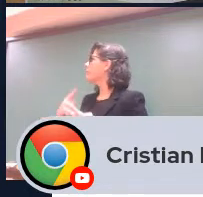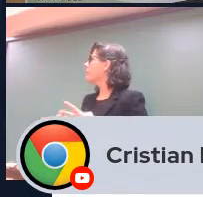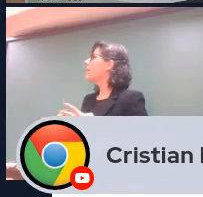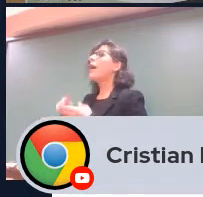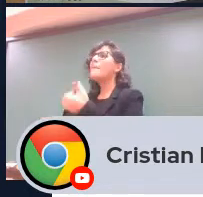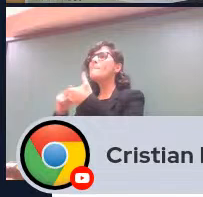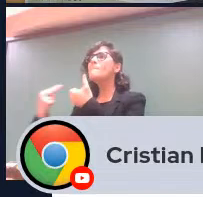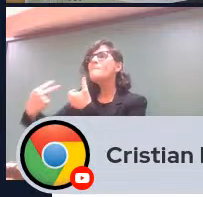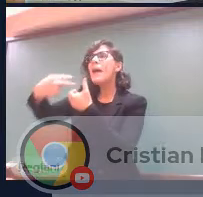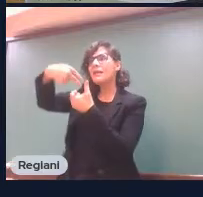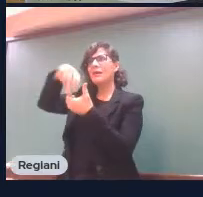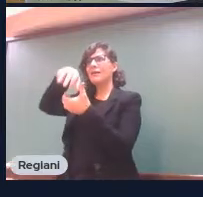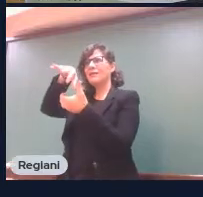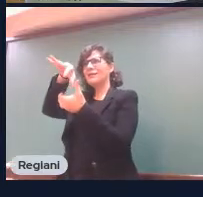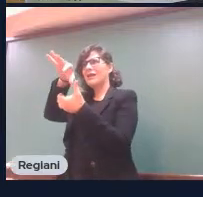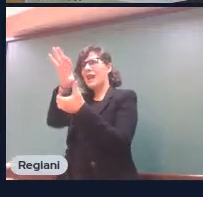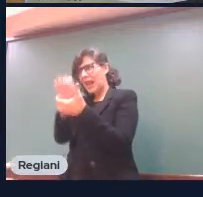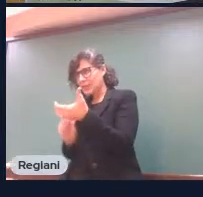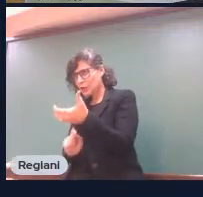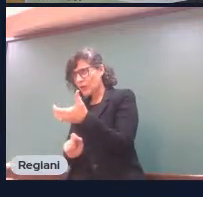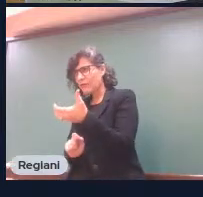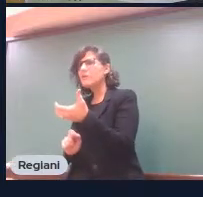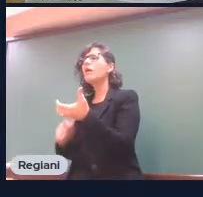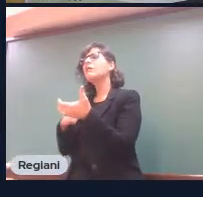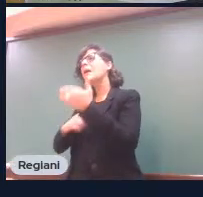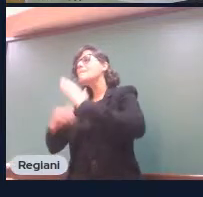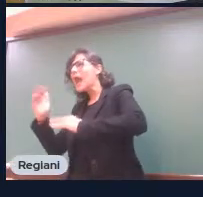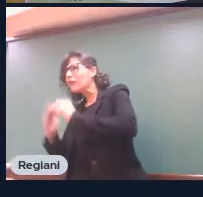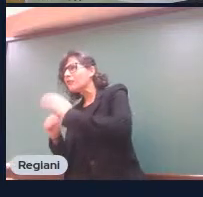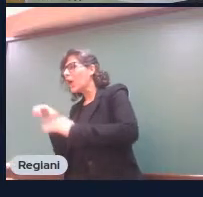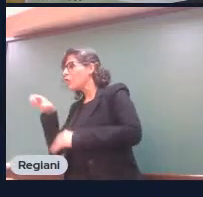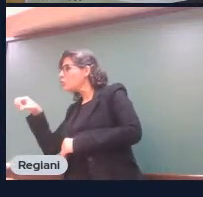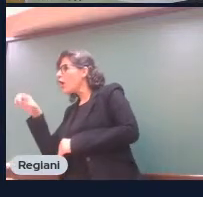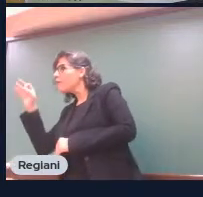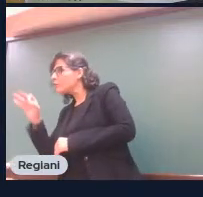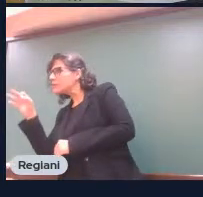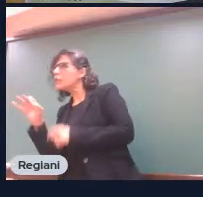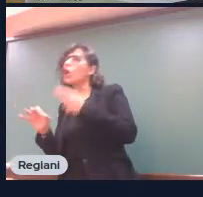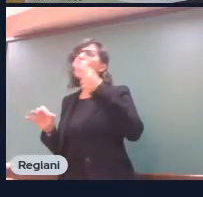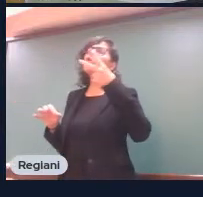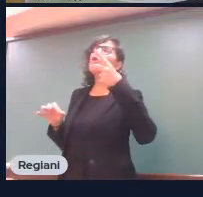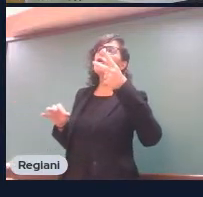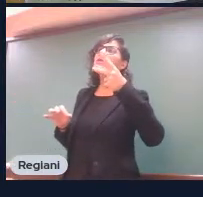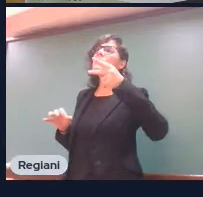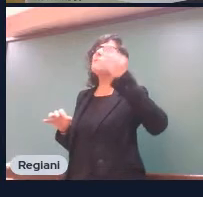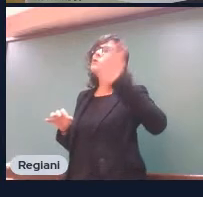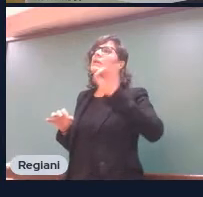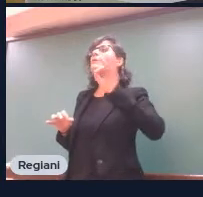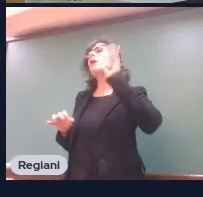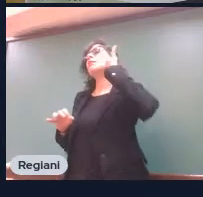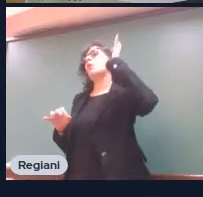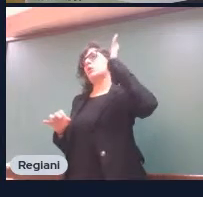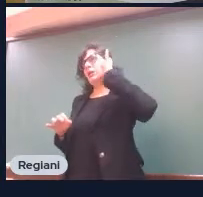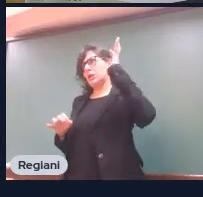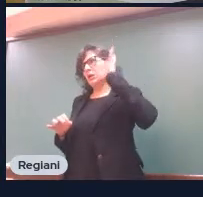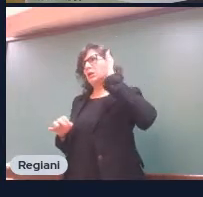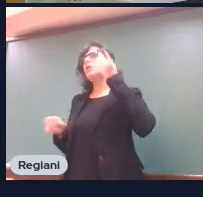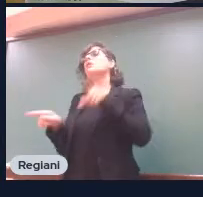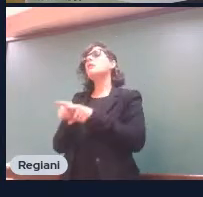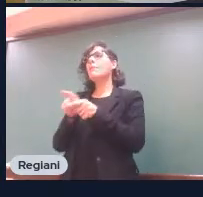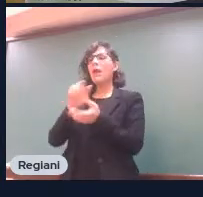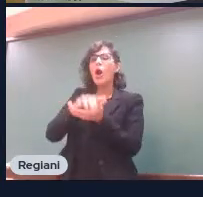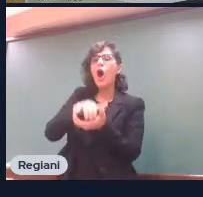prática, 9%, em teoria, 12%, e em base de